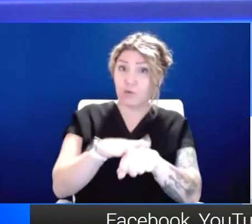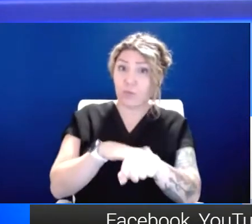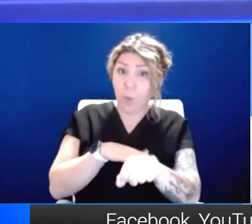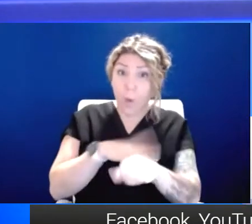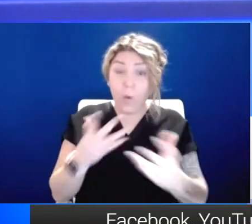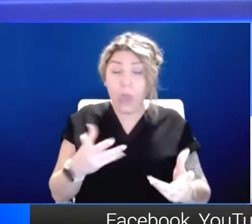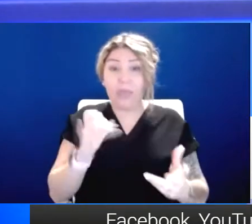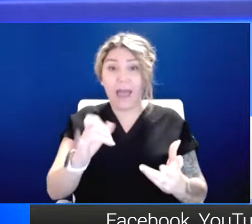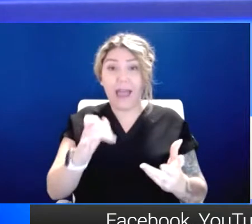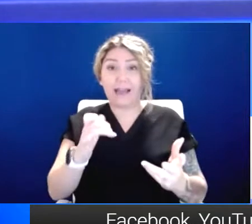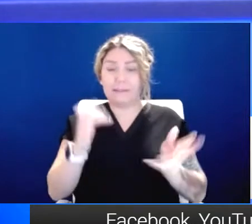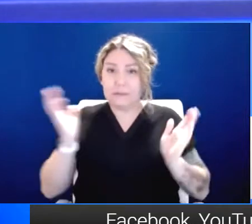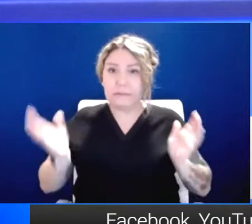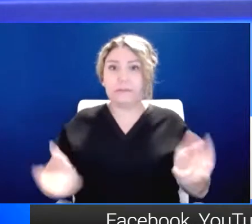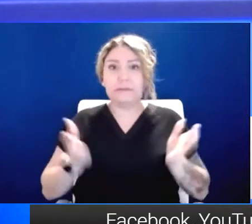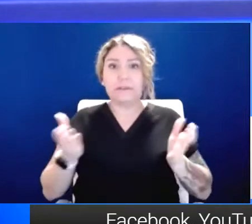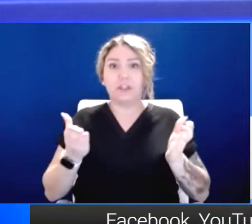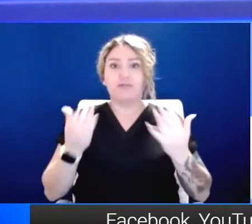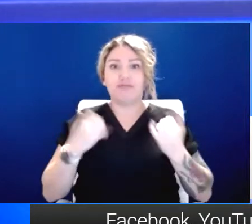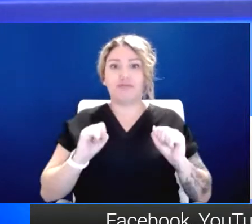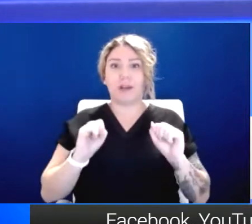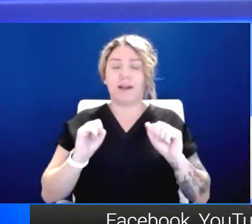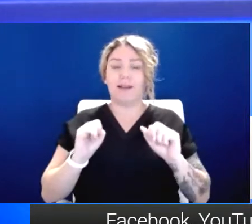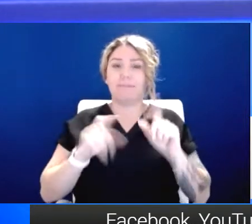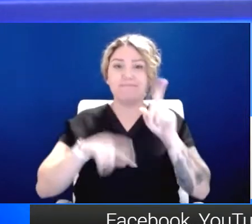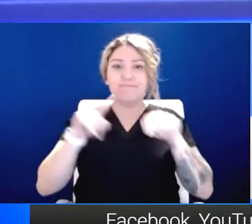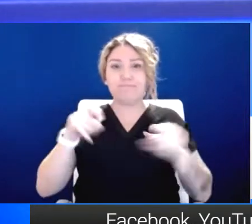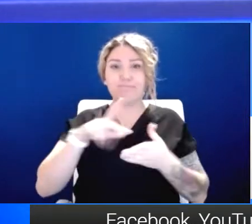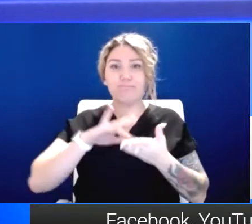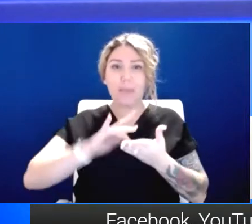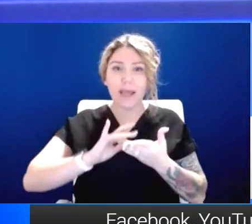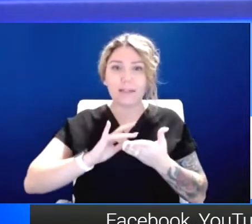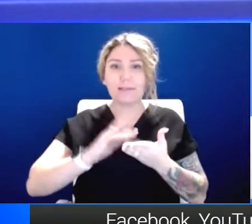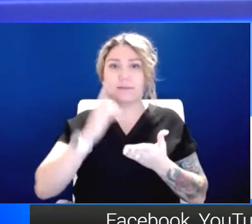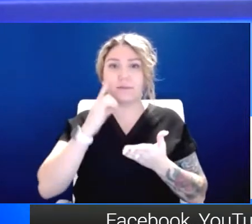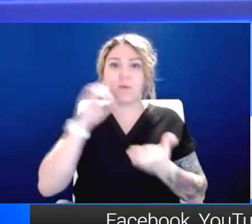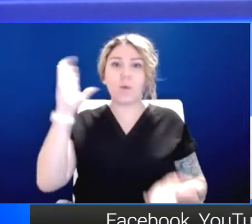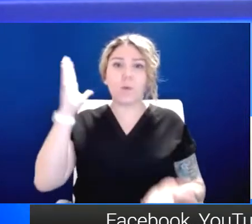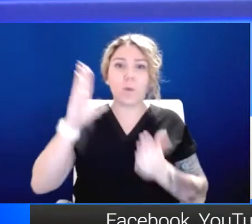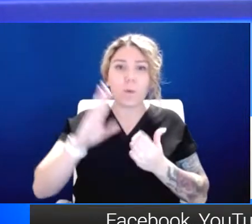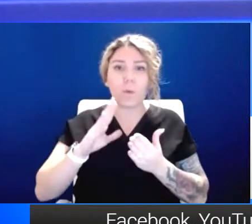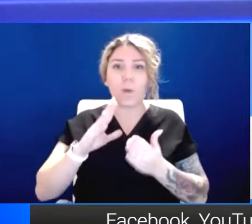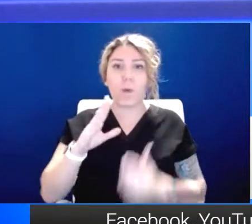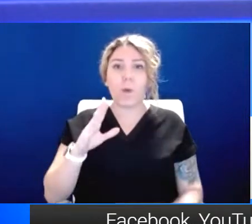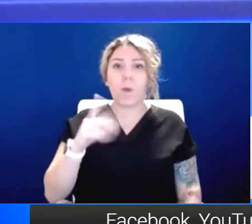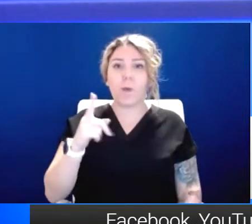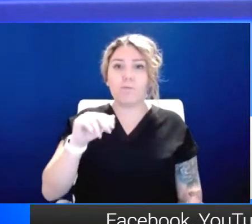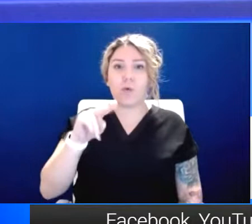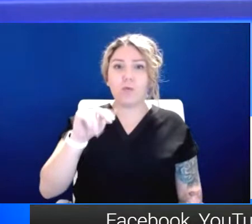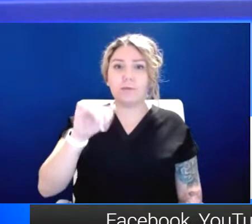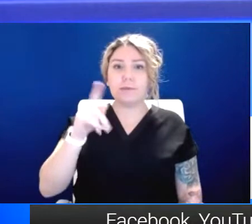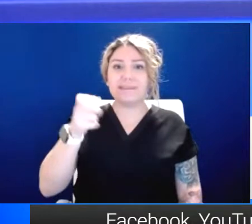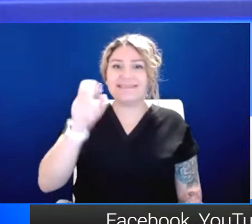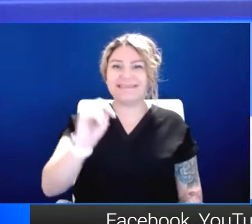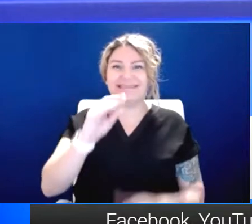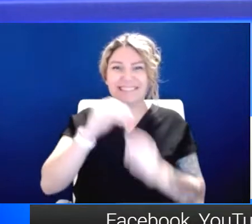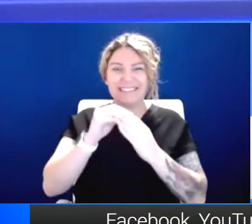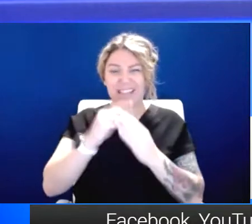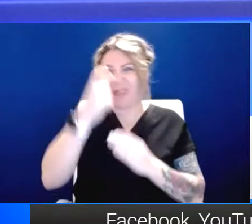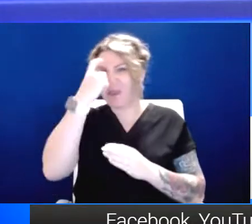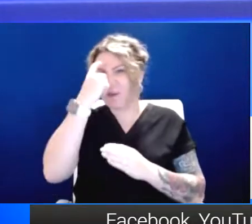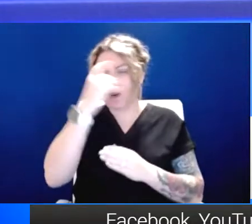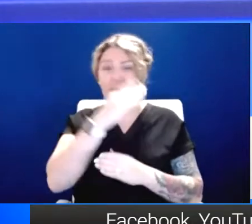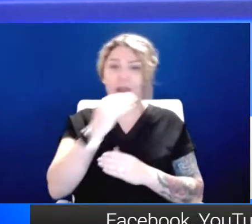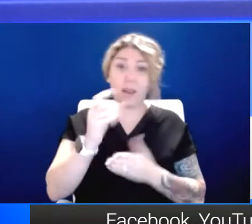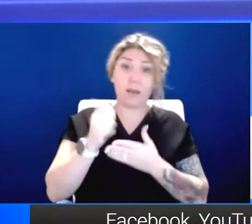push going on, is different medications that are looking to reduce the protein in the brain, and maybe that may actually help